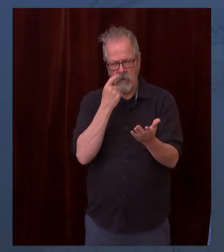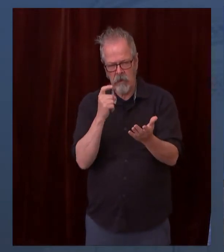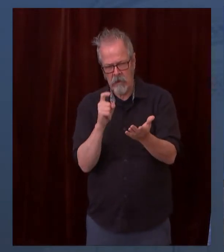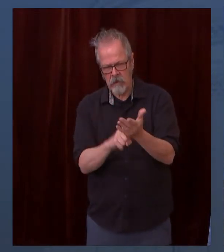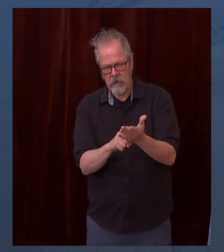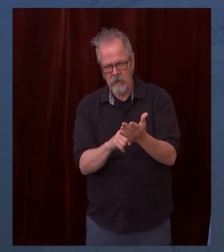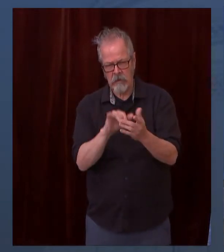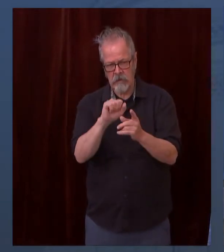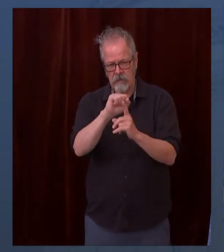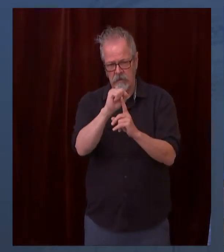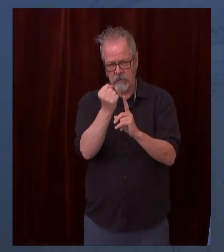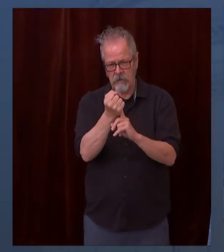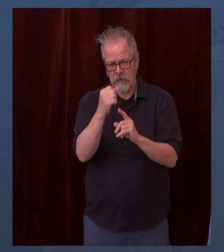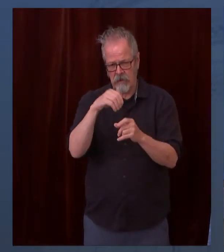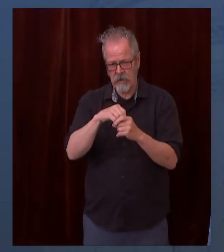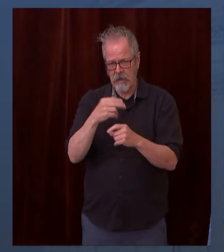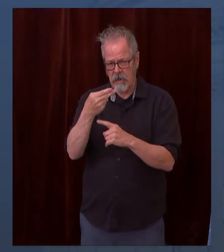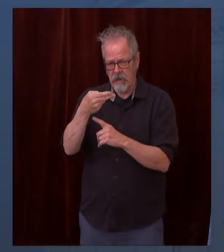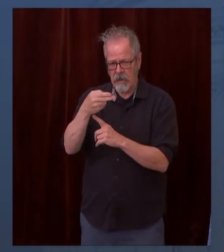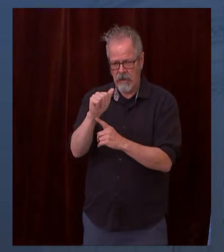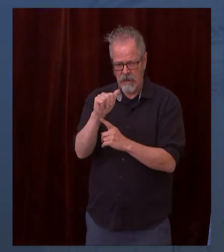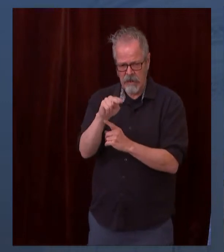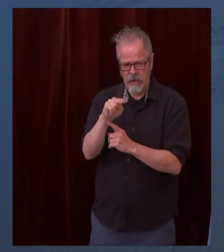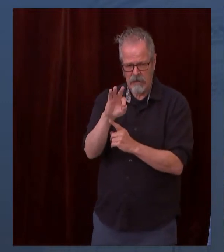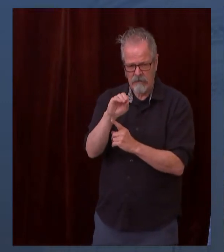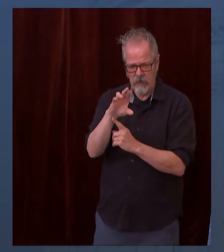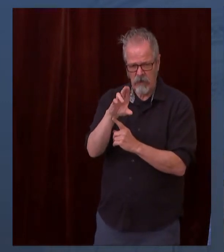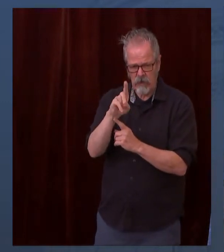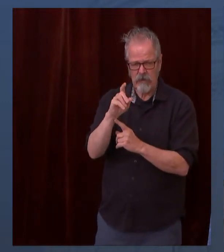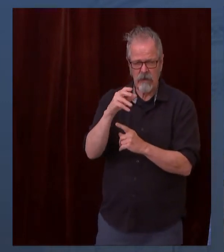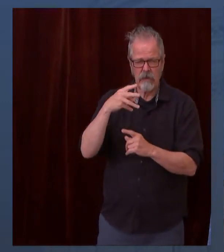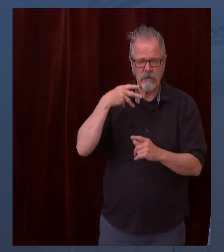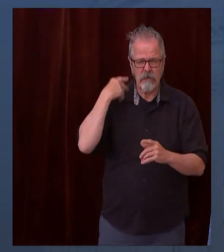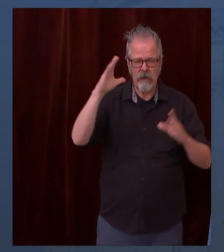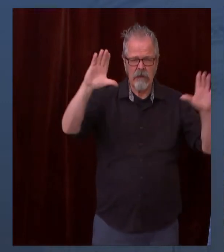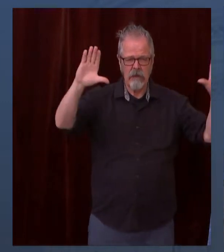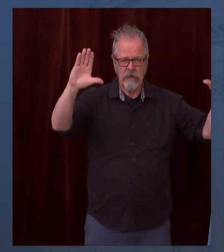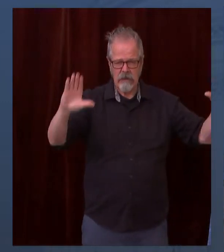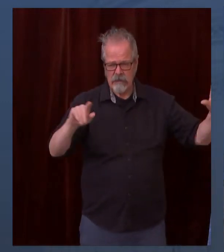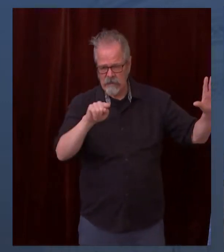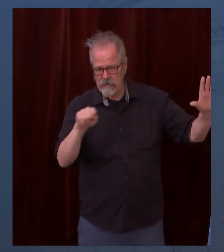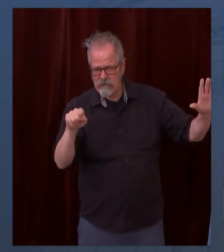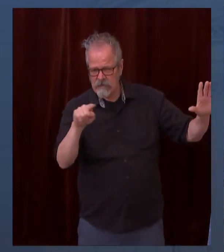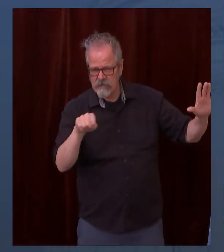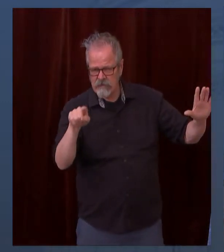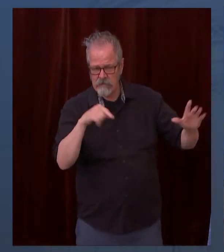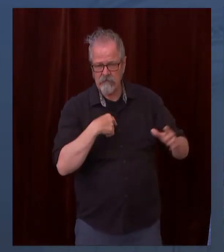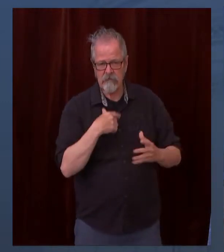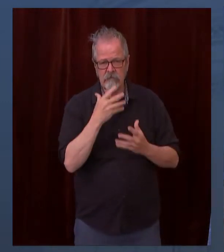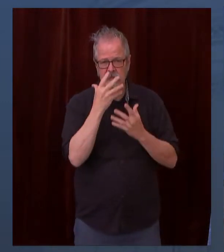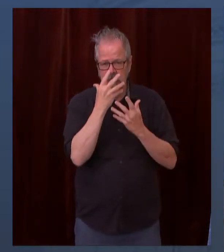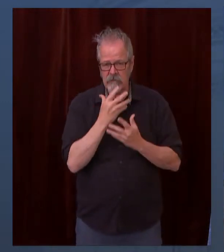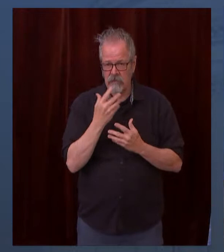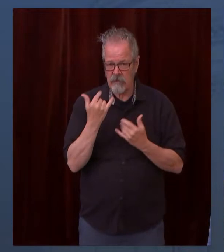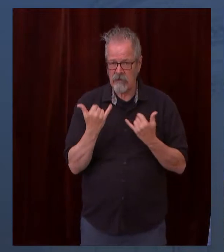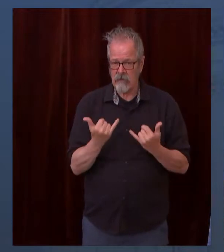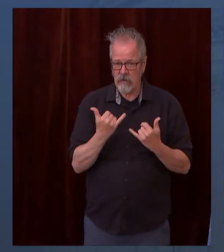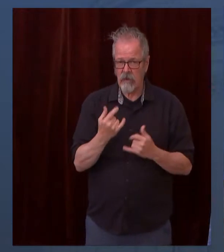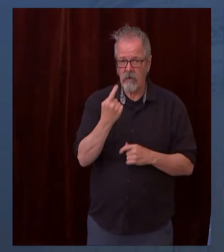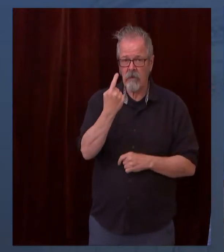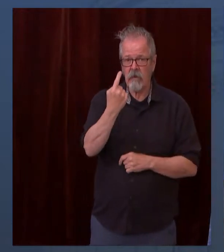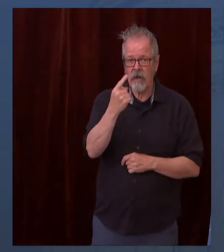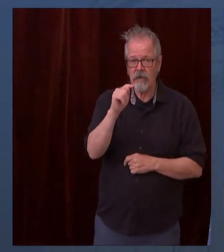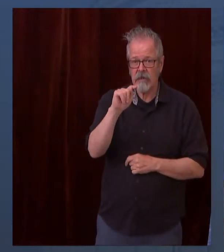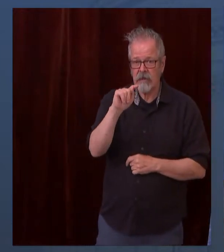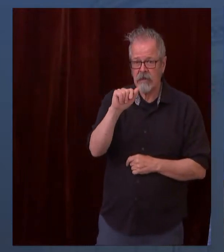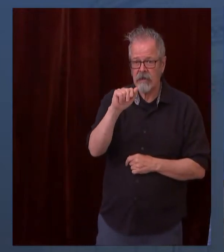a leak that has now been identified of one of the tanks. My staff in the Department of Ecology have